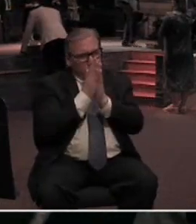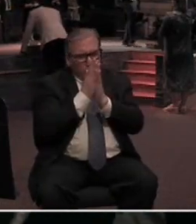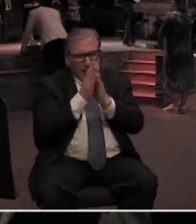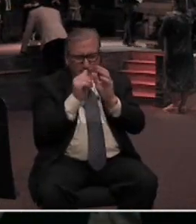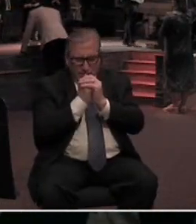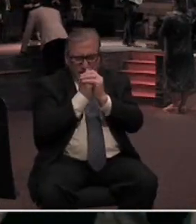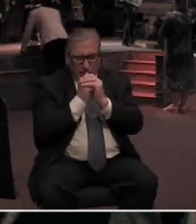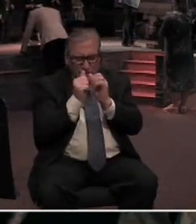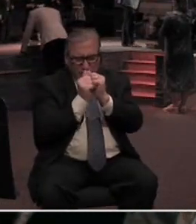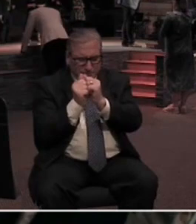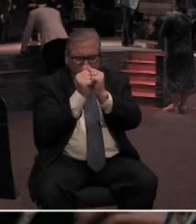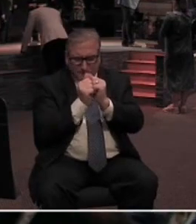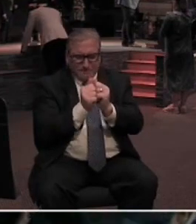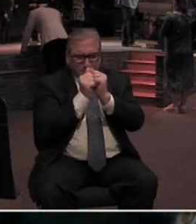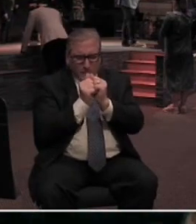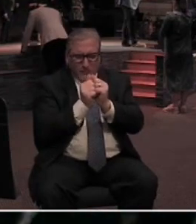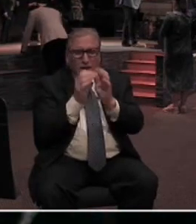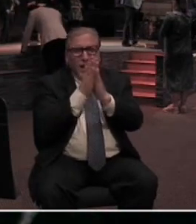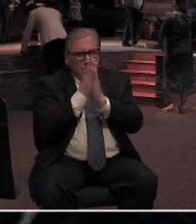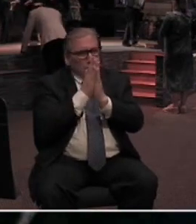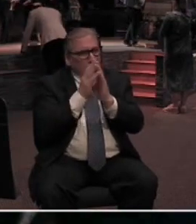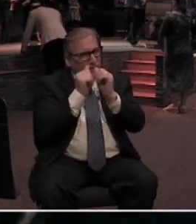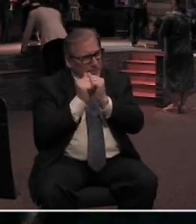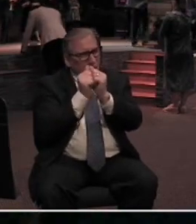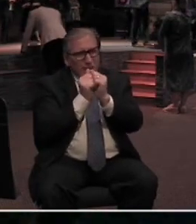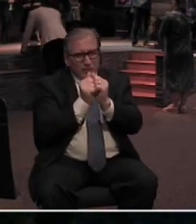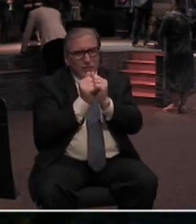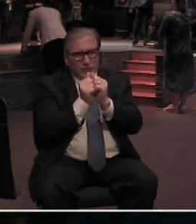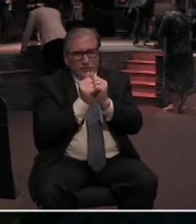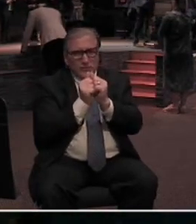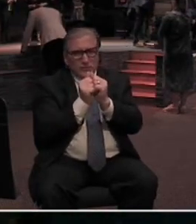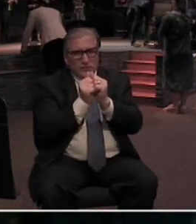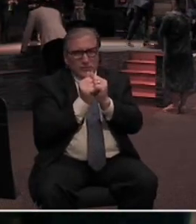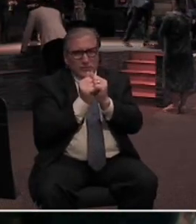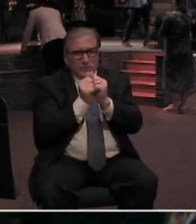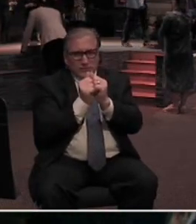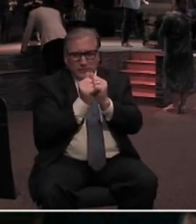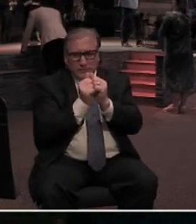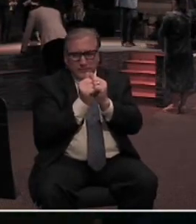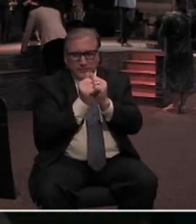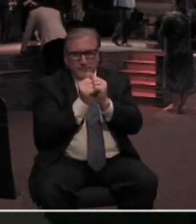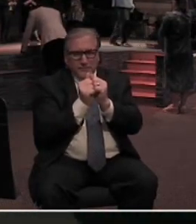saints. Pray. Push through.